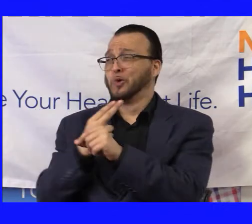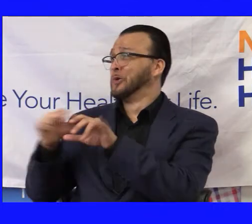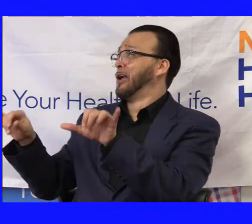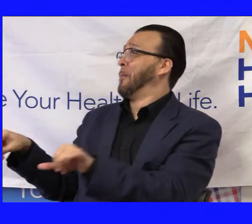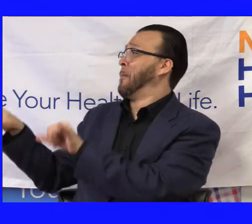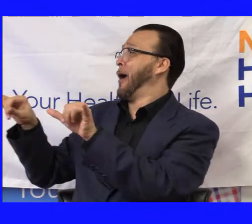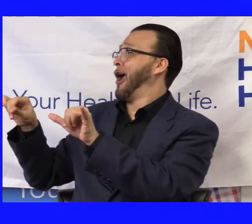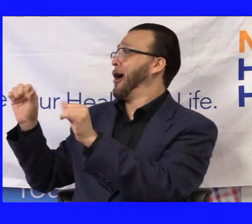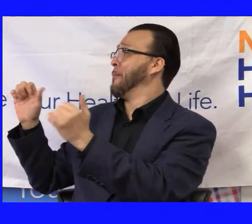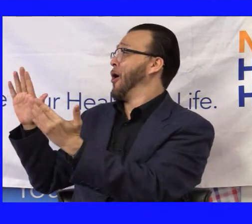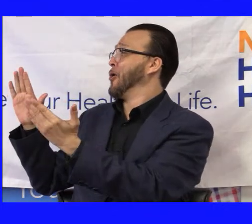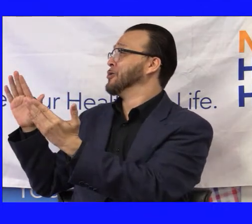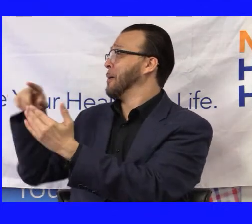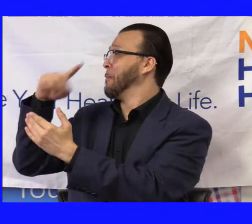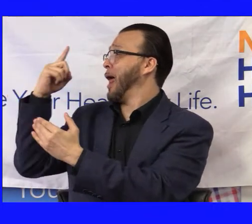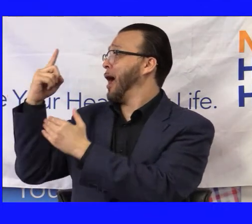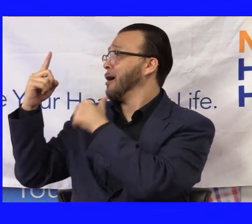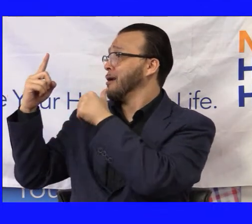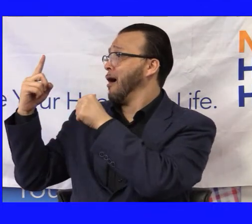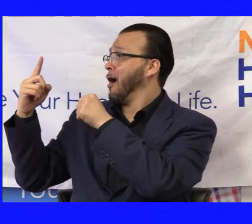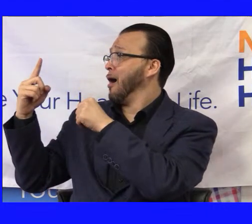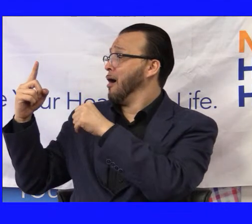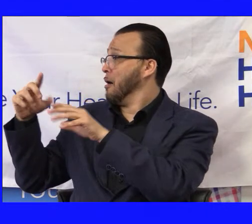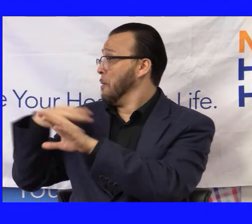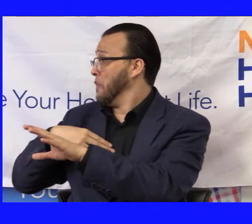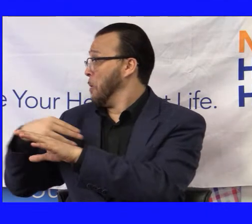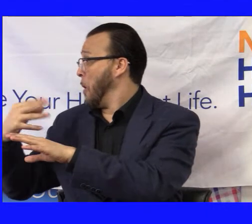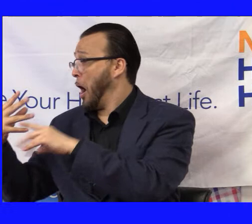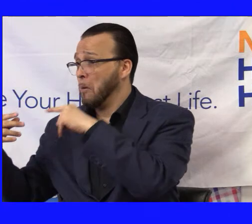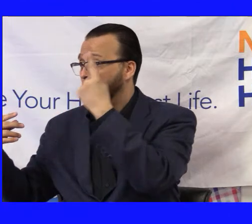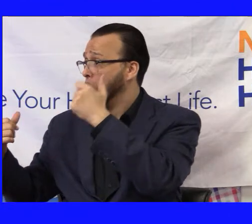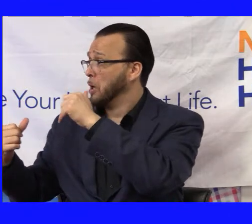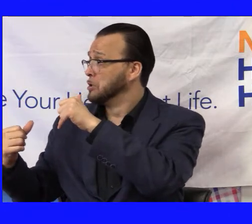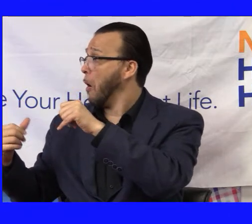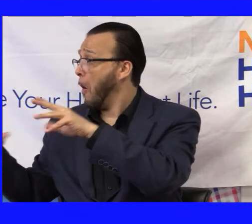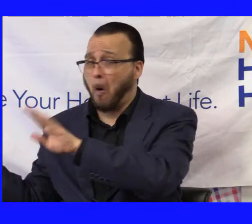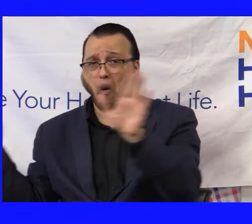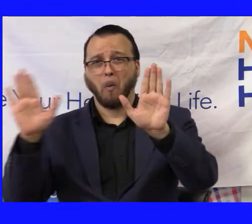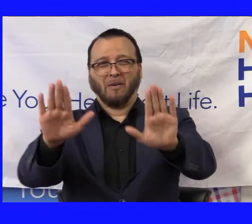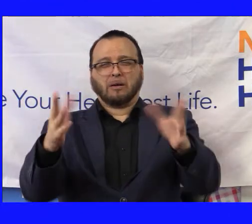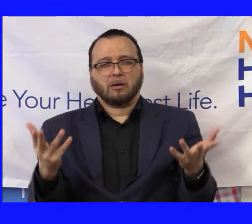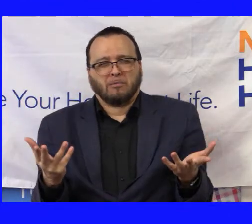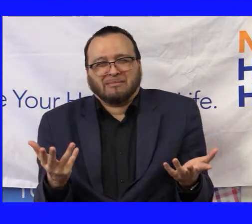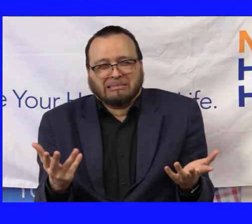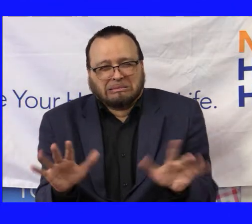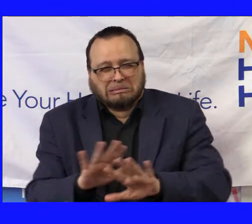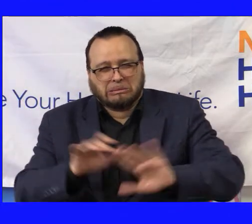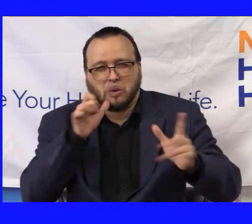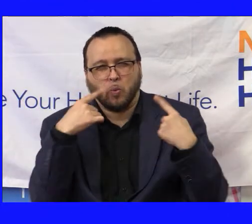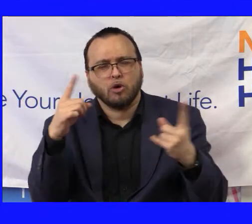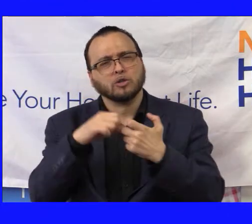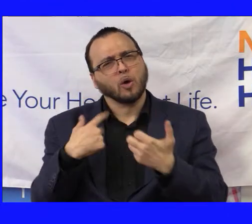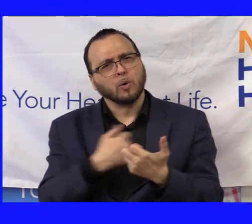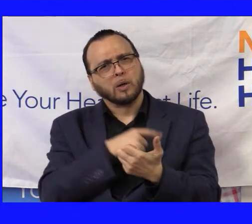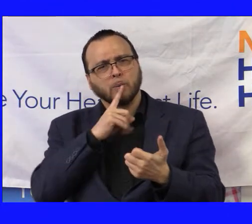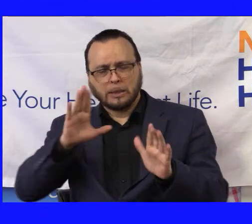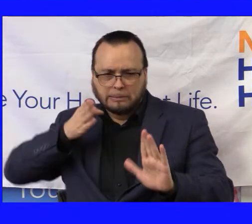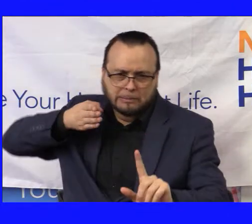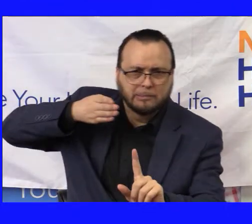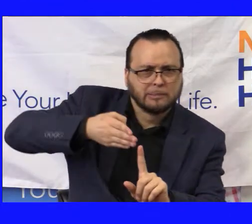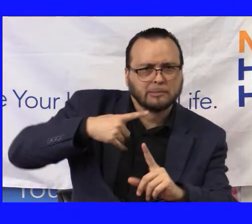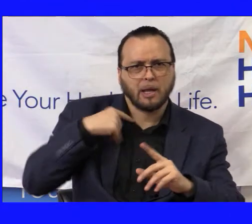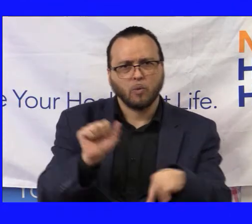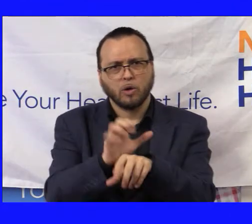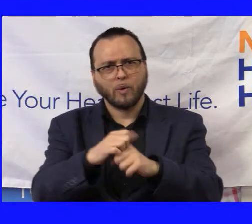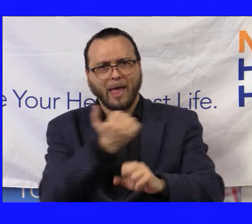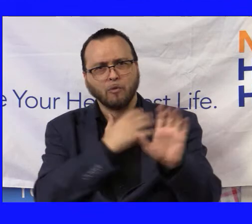binary approach. So this was another way that we were able to really double down on this practice, continuing to educate our providers and trying to work with the American